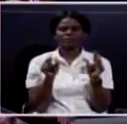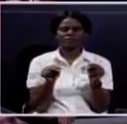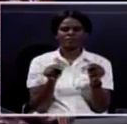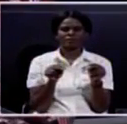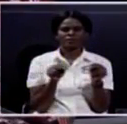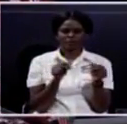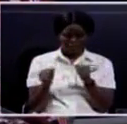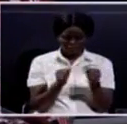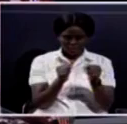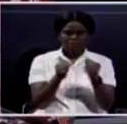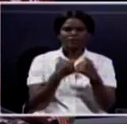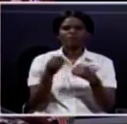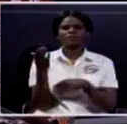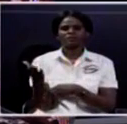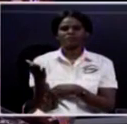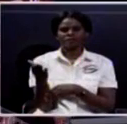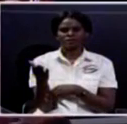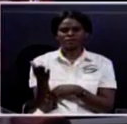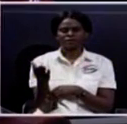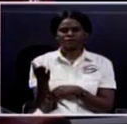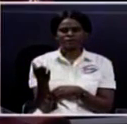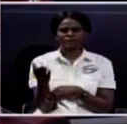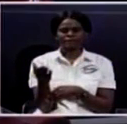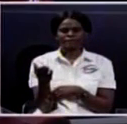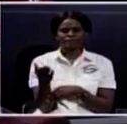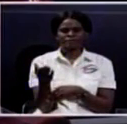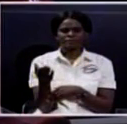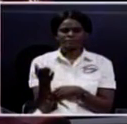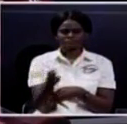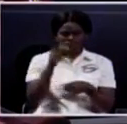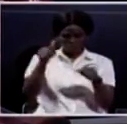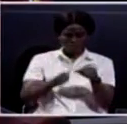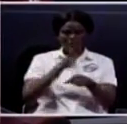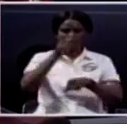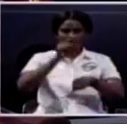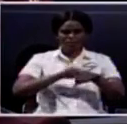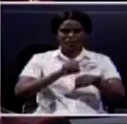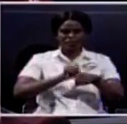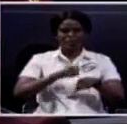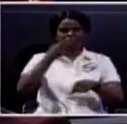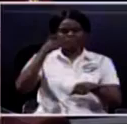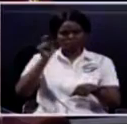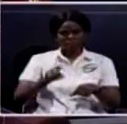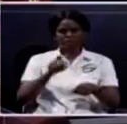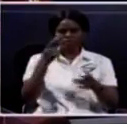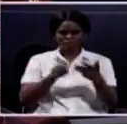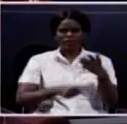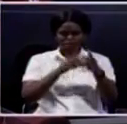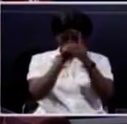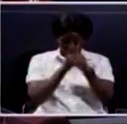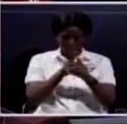has been there. You see, so how did we allow this? At each and every time, you must make a